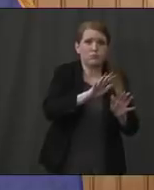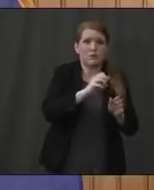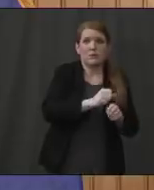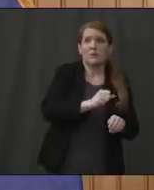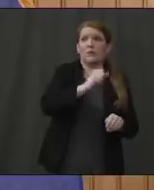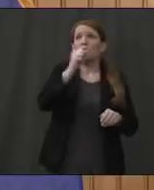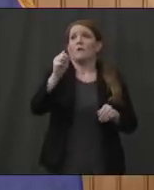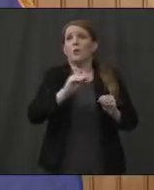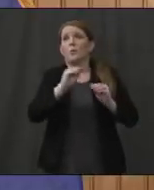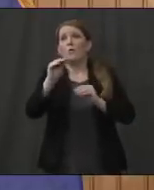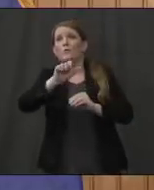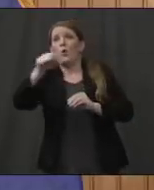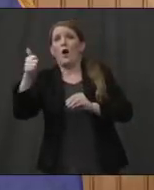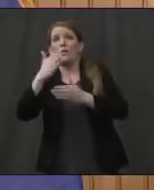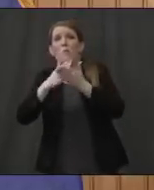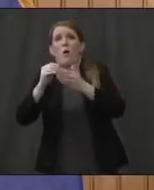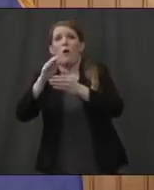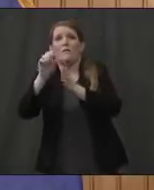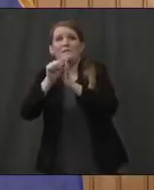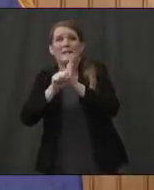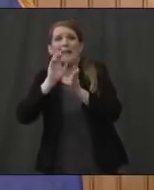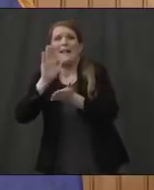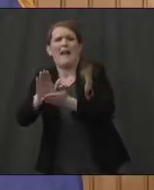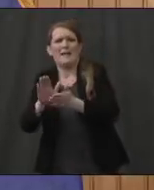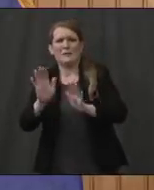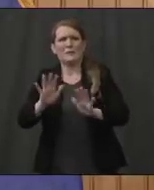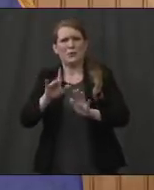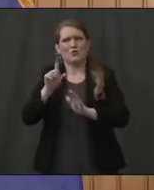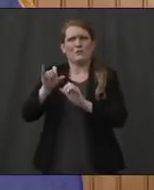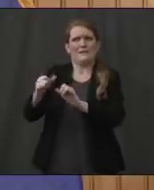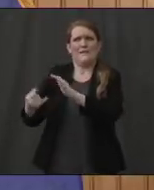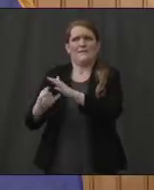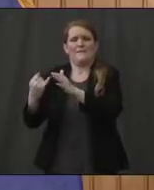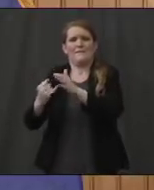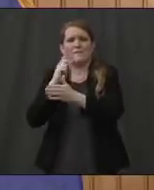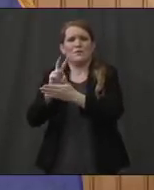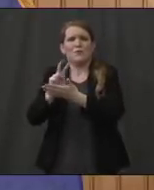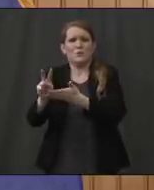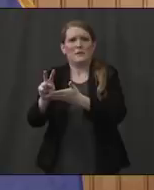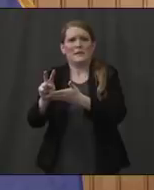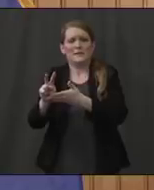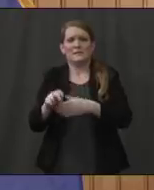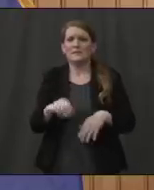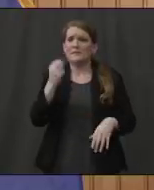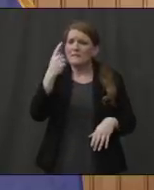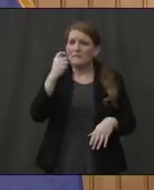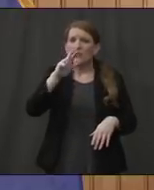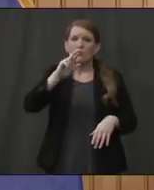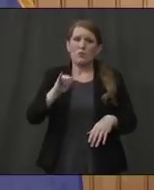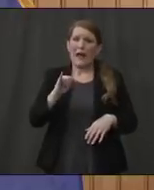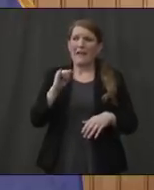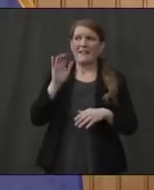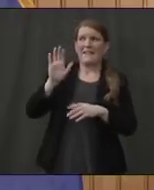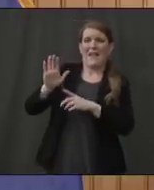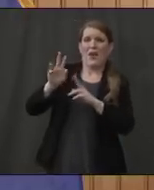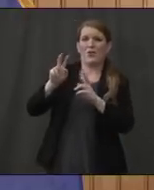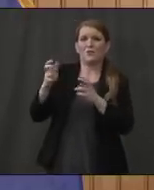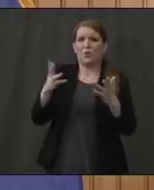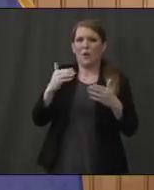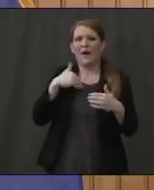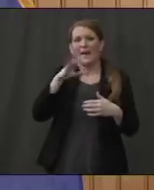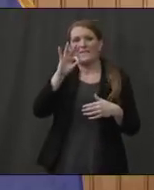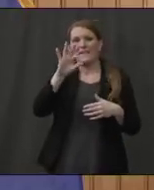Gina's taken it a little, she has one highway that goes into her state, that's on I-95. So she has had state police there